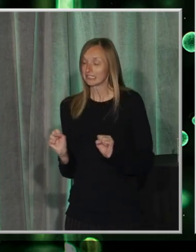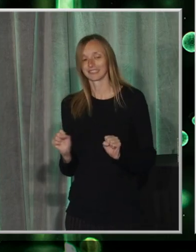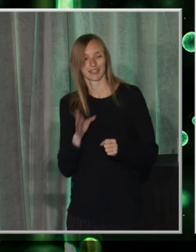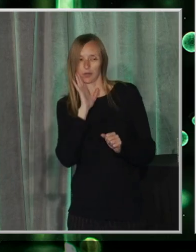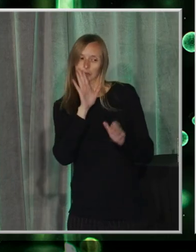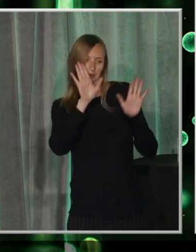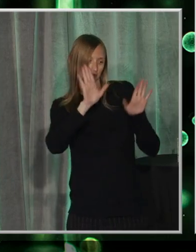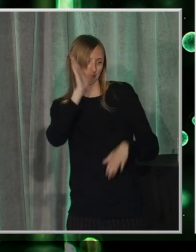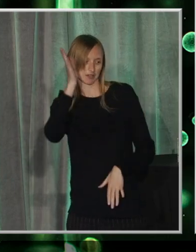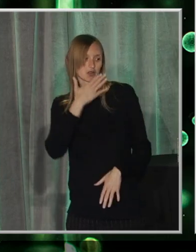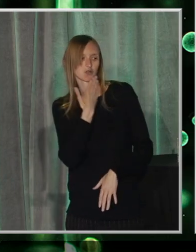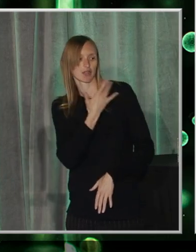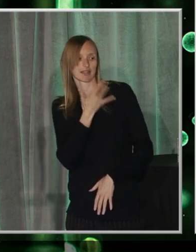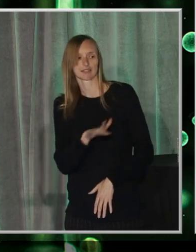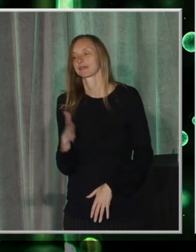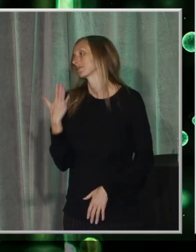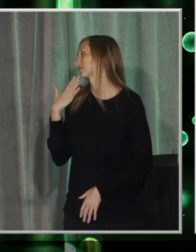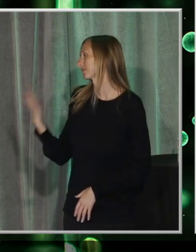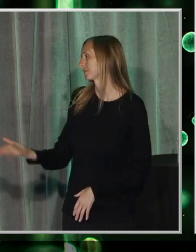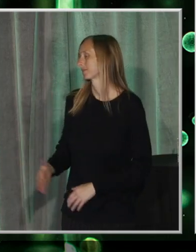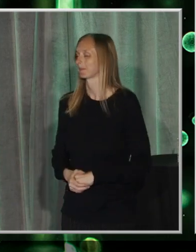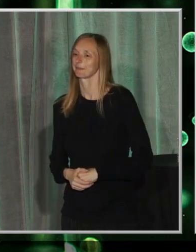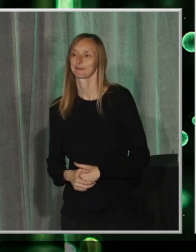you. All right, good luck to you. Thanks.